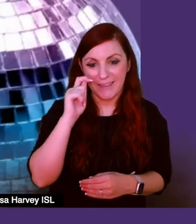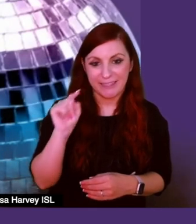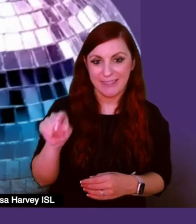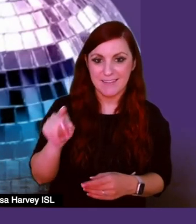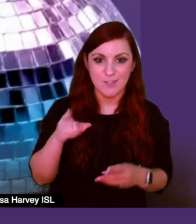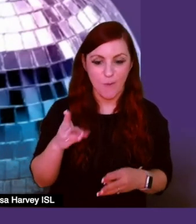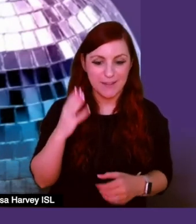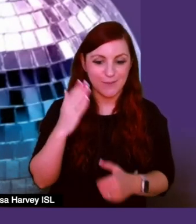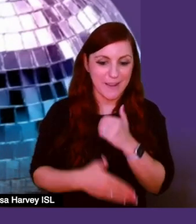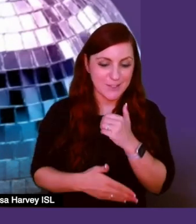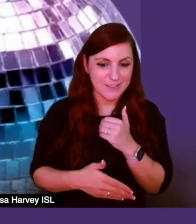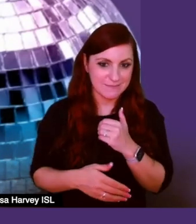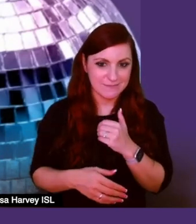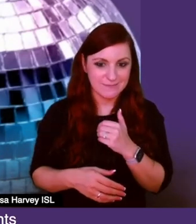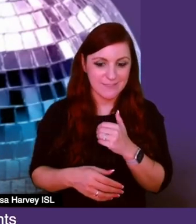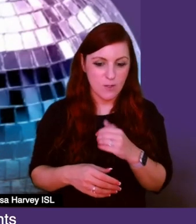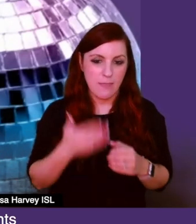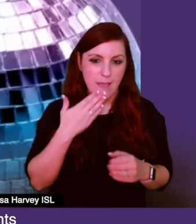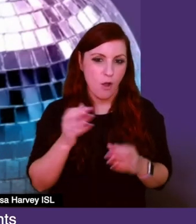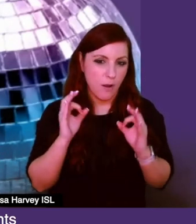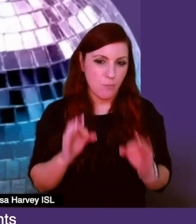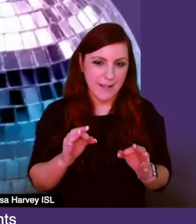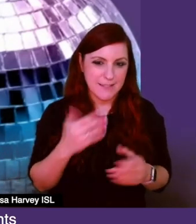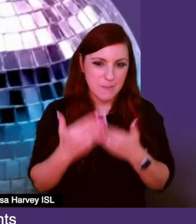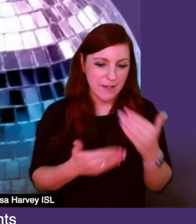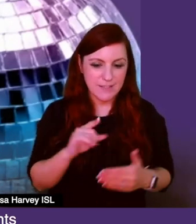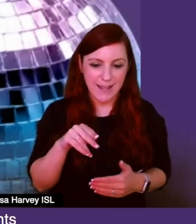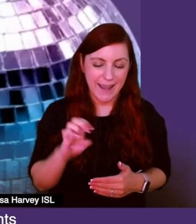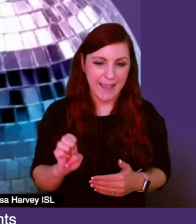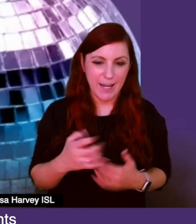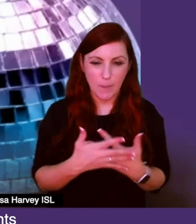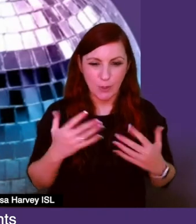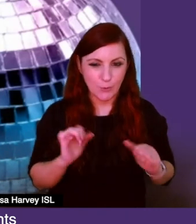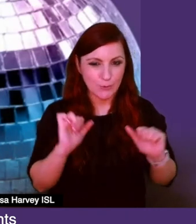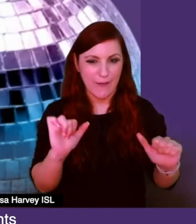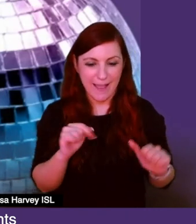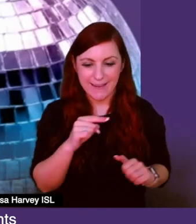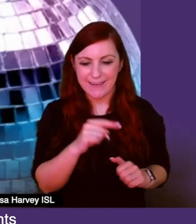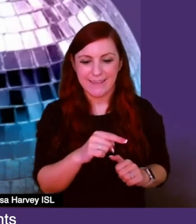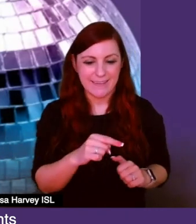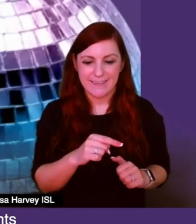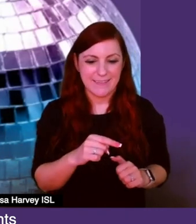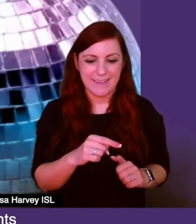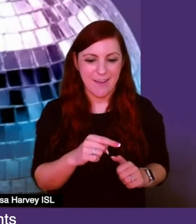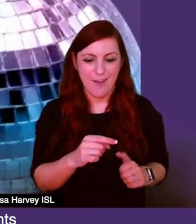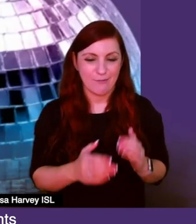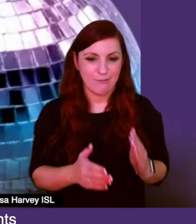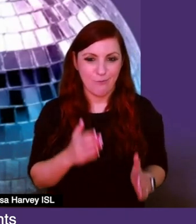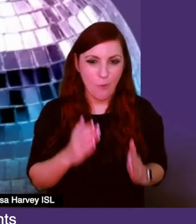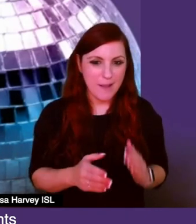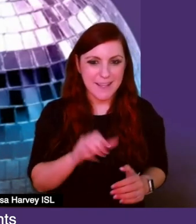You're such brilliant speakers tonight. Elaine, I'm a huge fan of